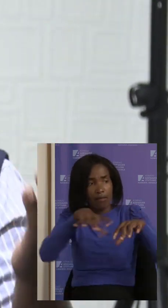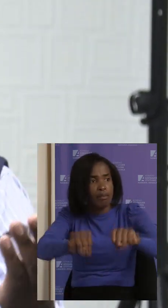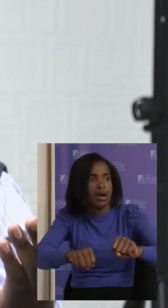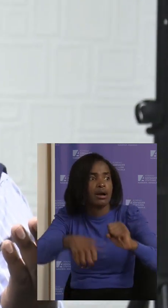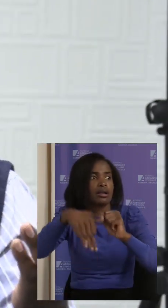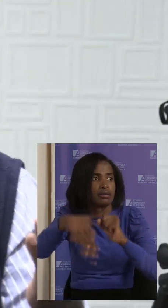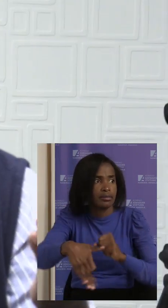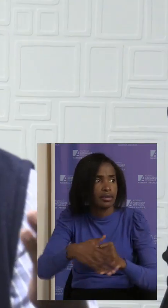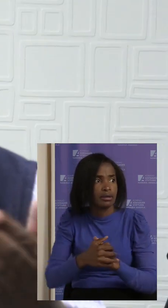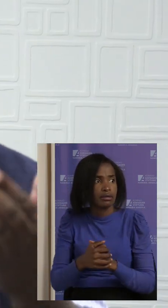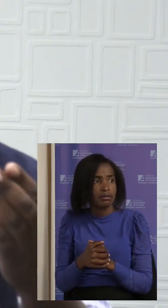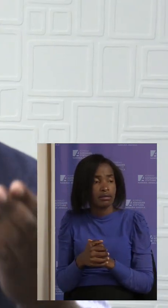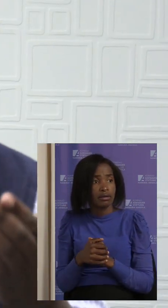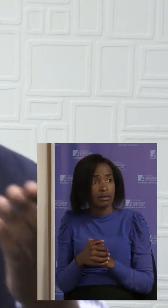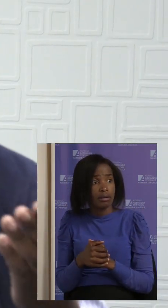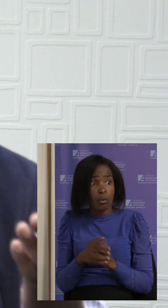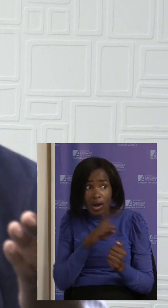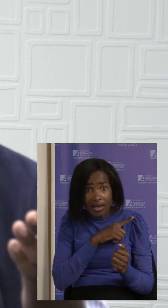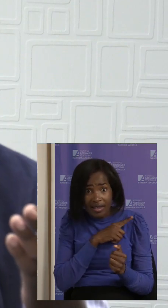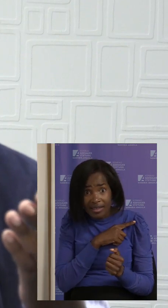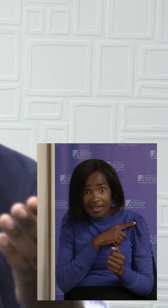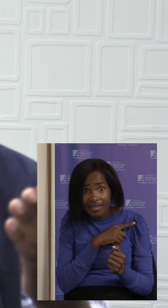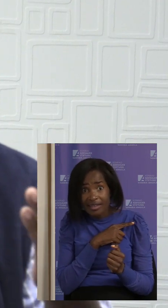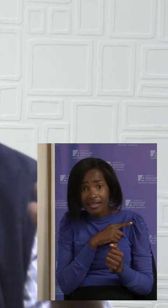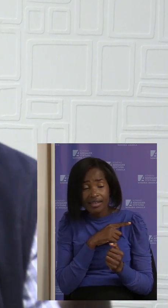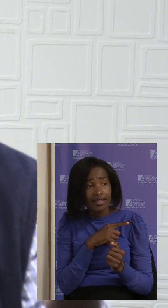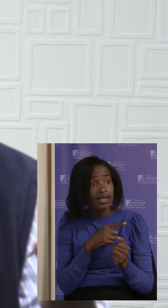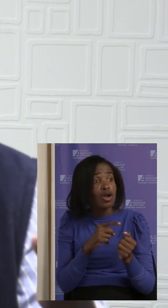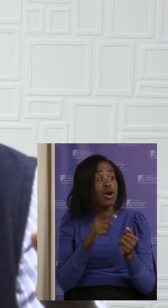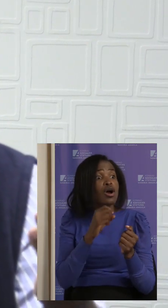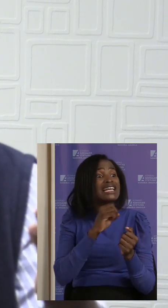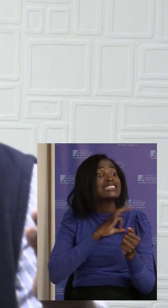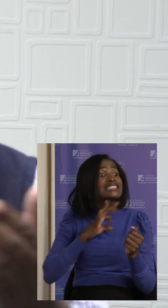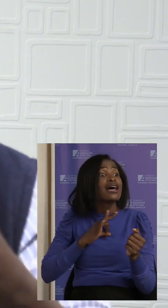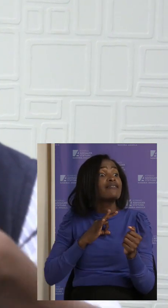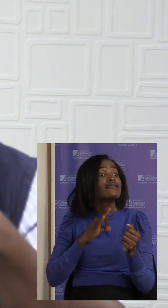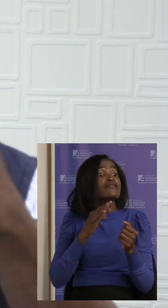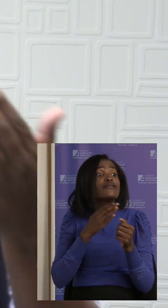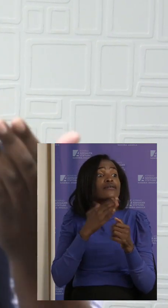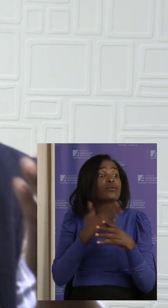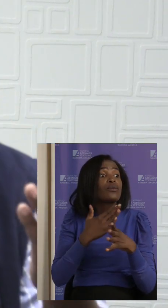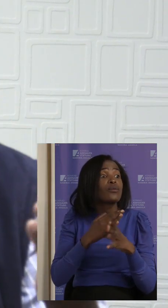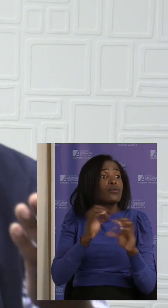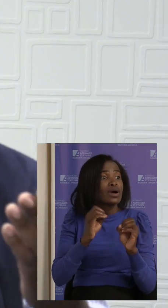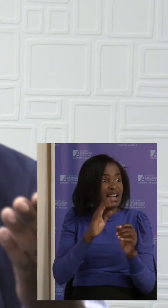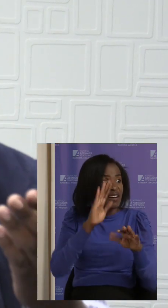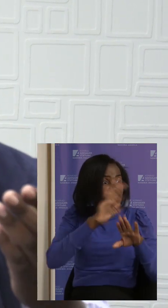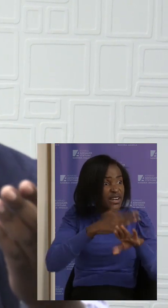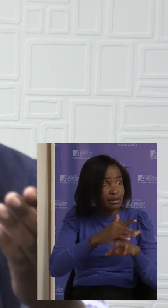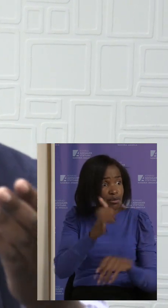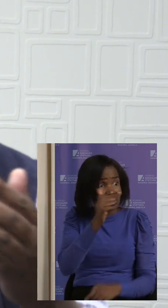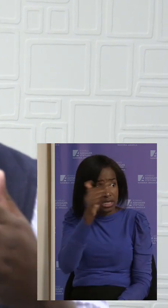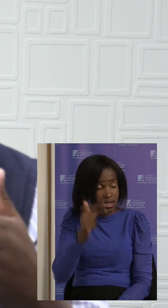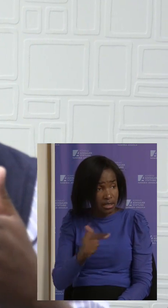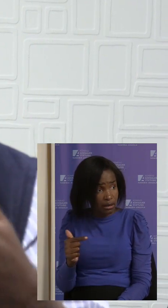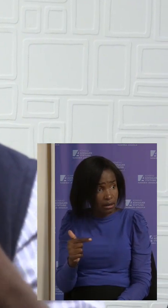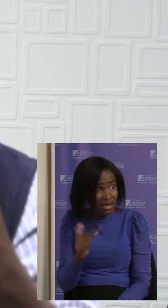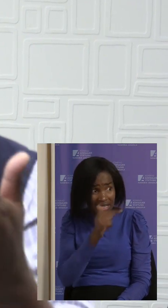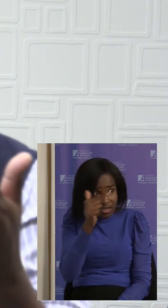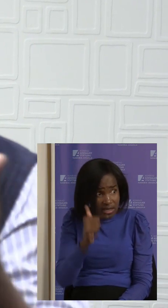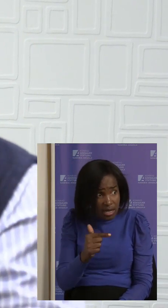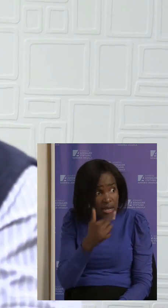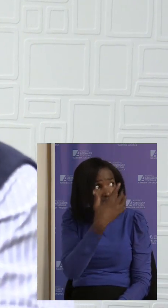my French. Because we don't have the workforce. I'll give you an example of Tanzania, for example. They